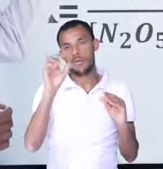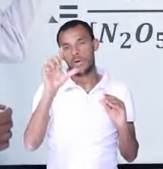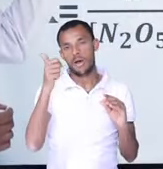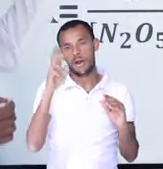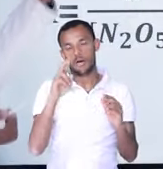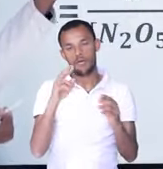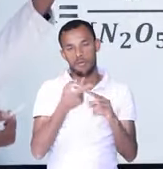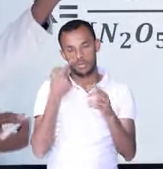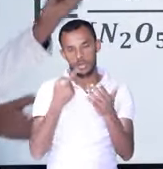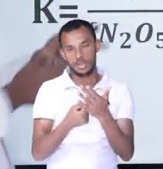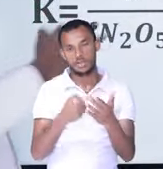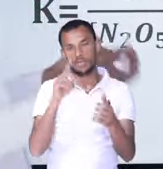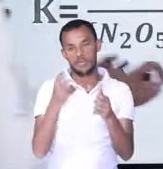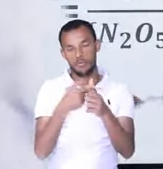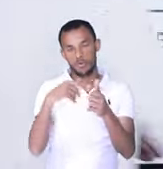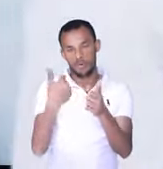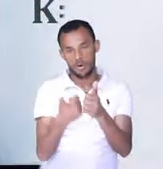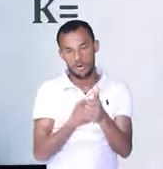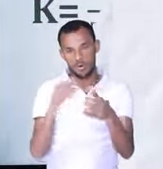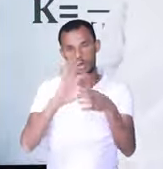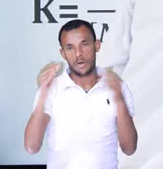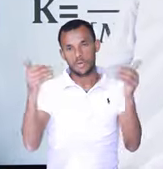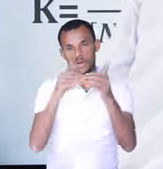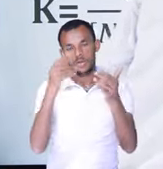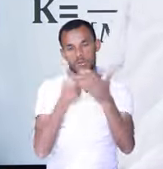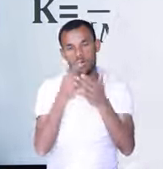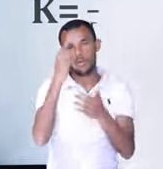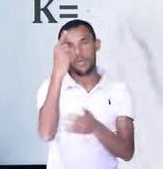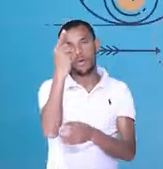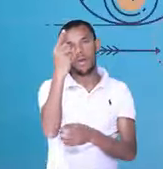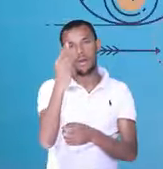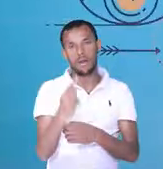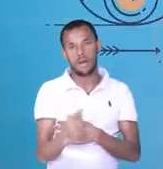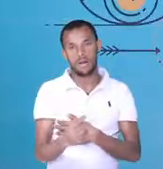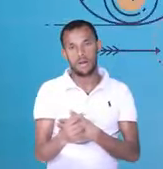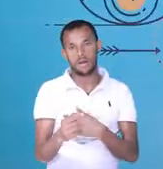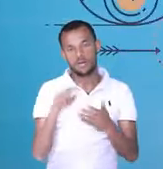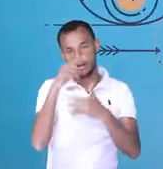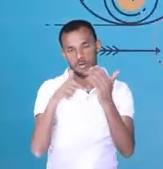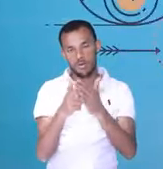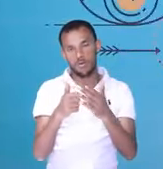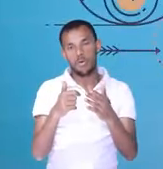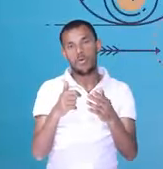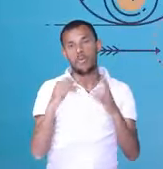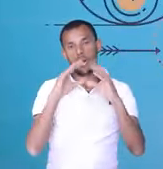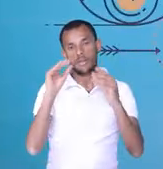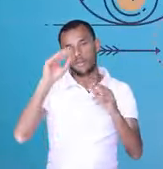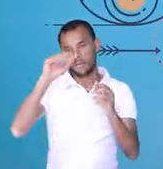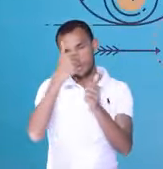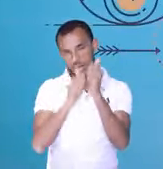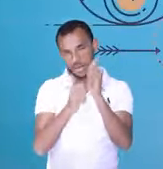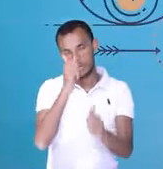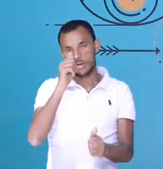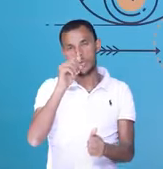From this one, already first order equation. For first order equation, this one is 1, already 1. Therefore, molarity cancelled by molarity.